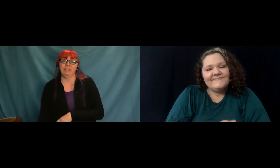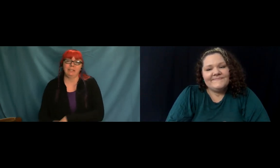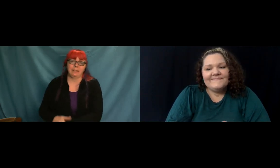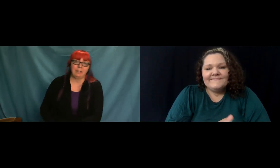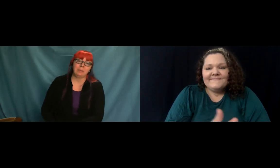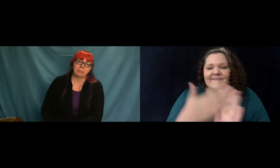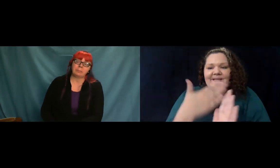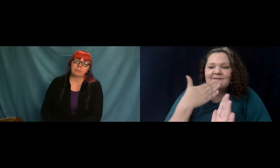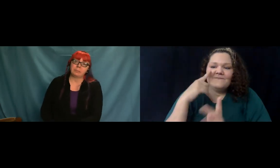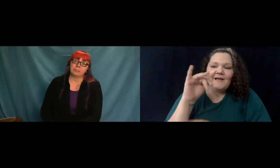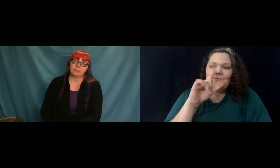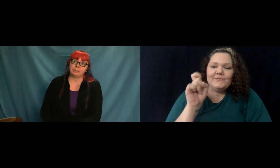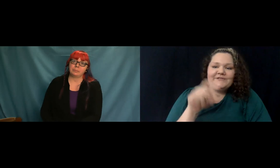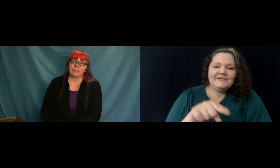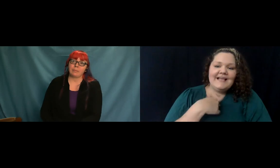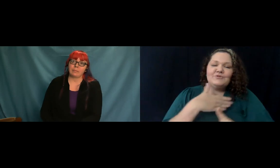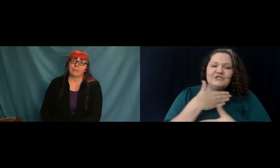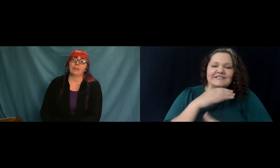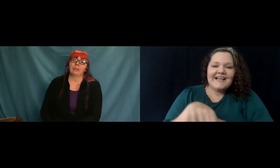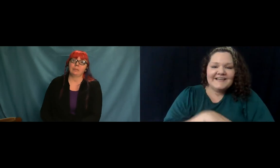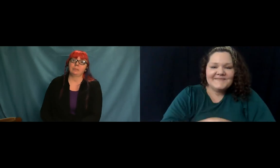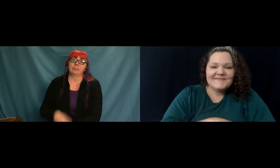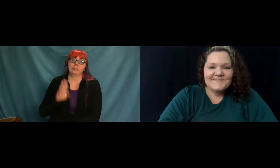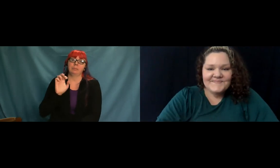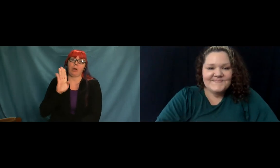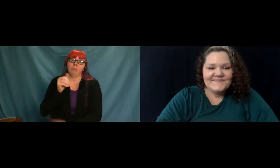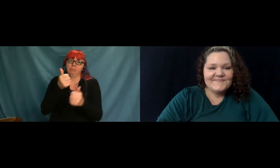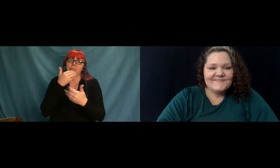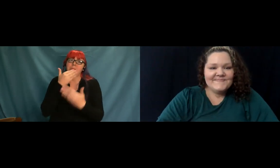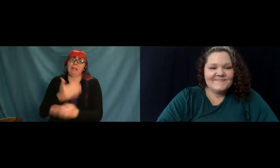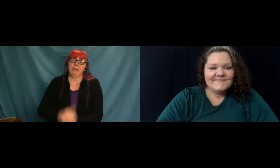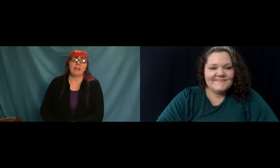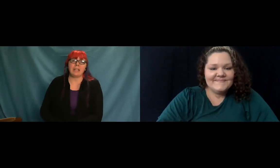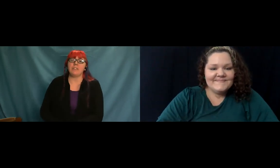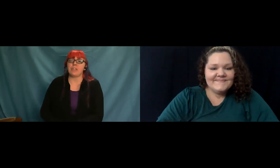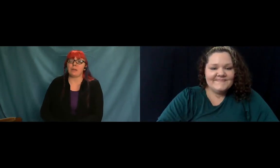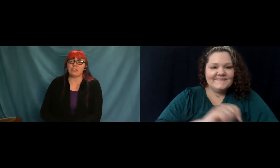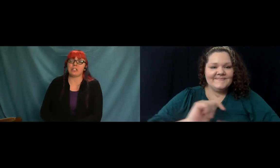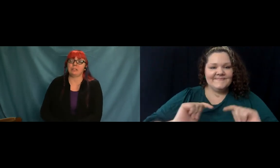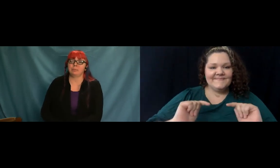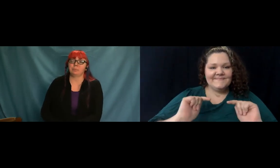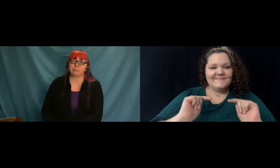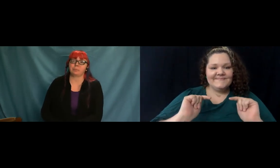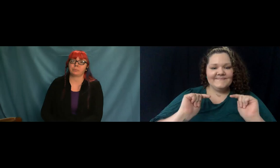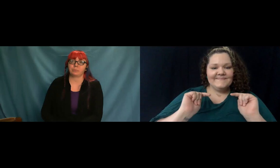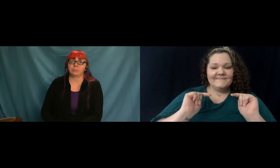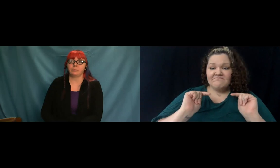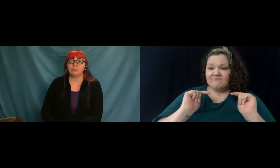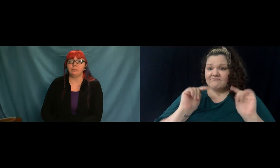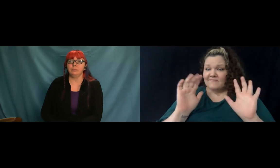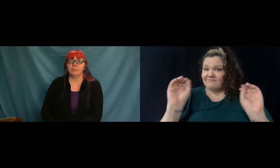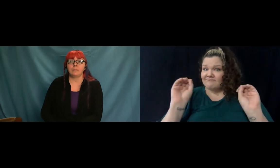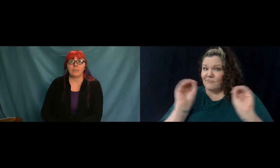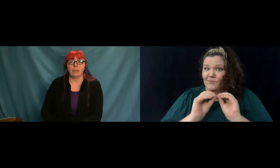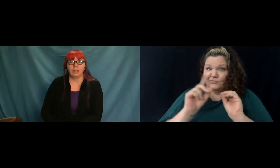conversation. Thank you, that's wonderful information, says Emily. Yeah, thank you for that question.